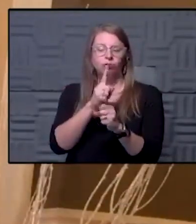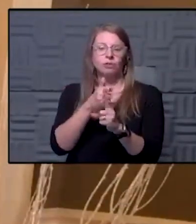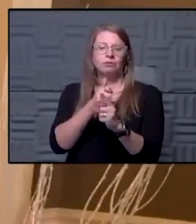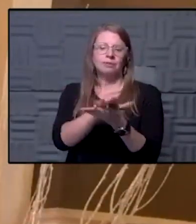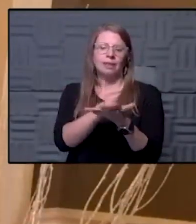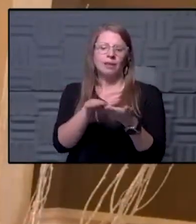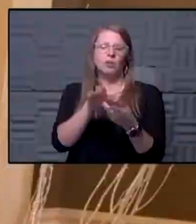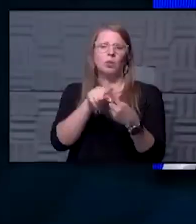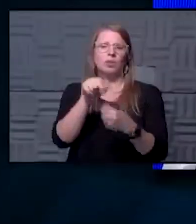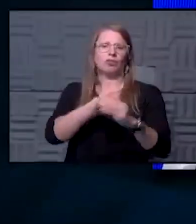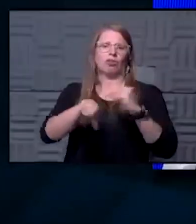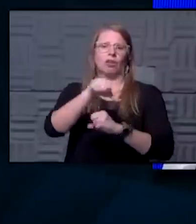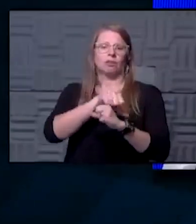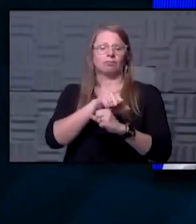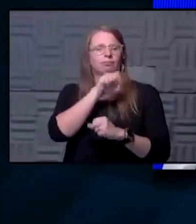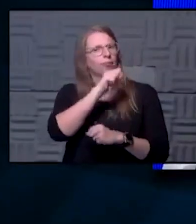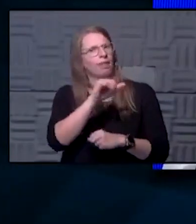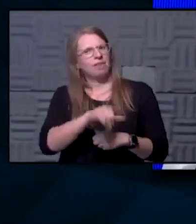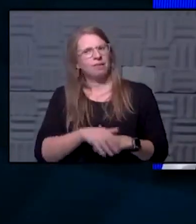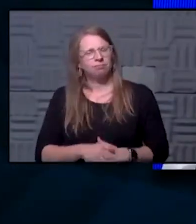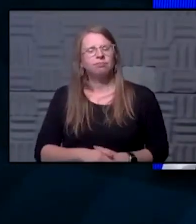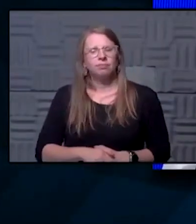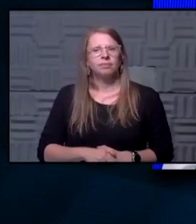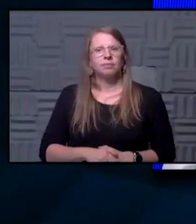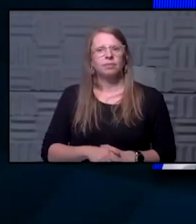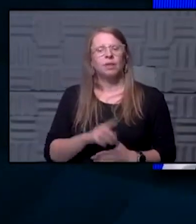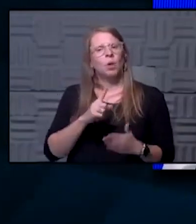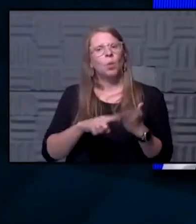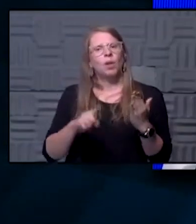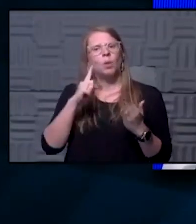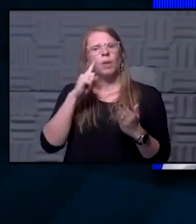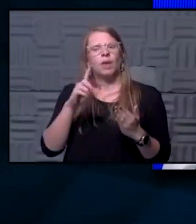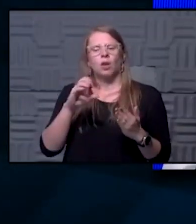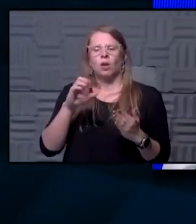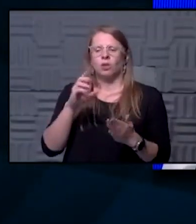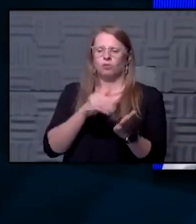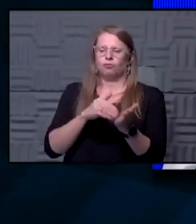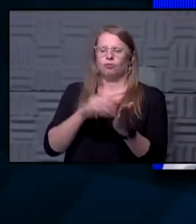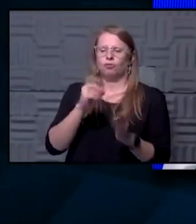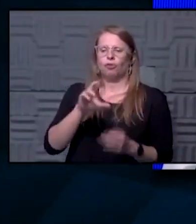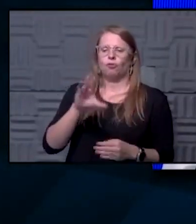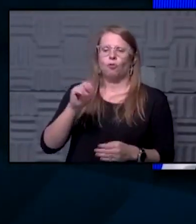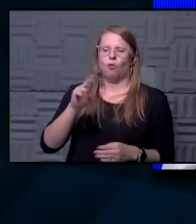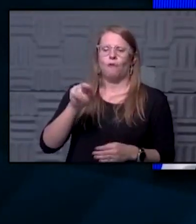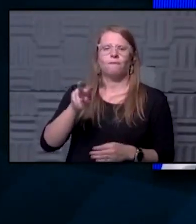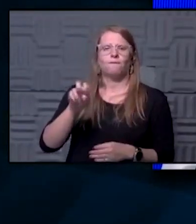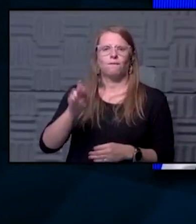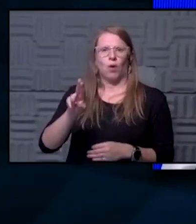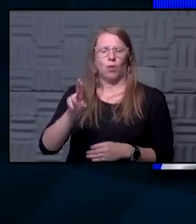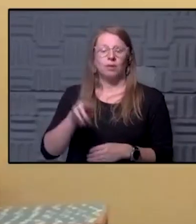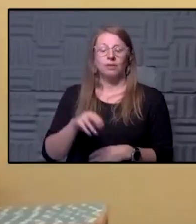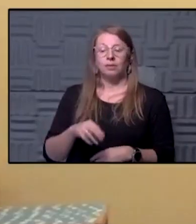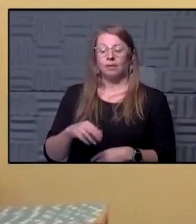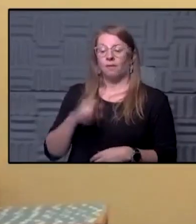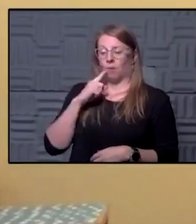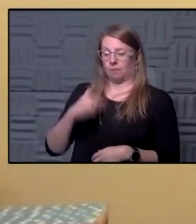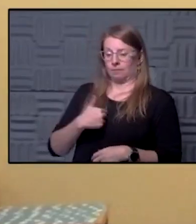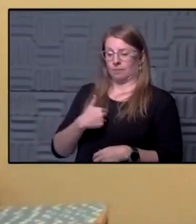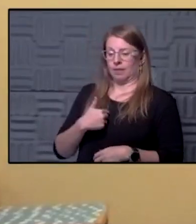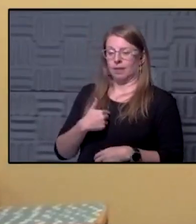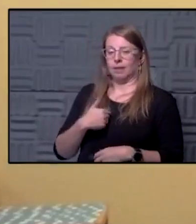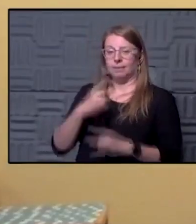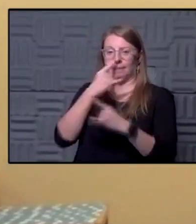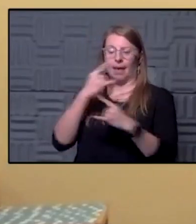your classmates. I love that. What are you thinking, Dr. Corriveau? I'm thinking for me, masks